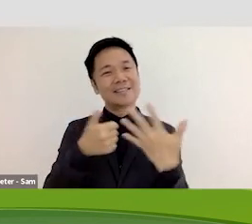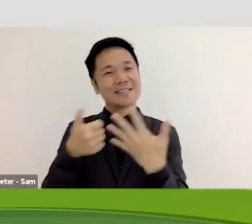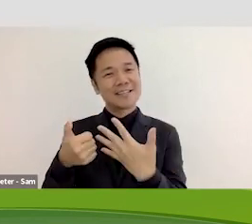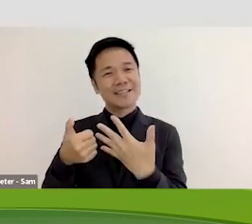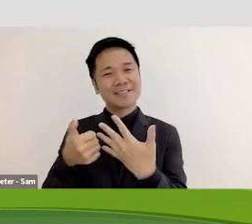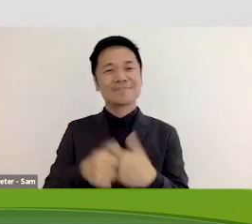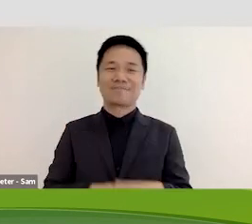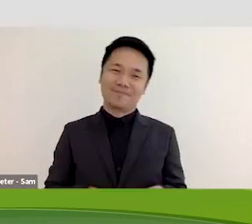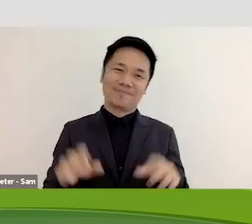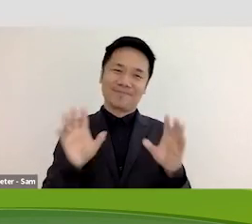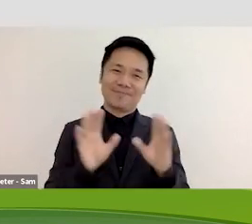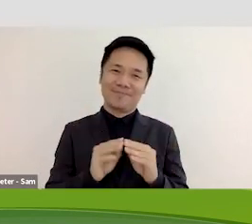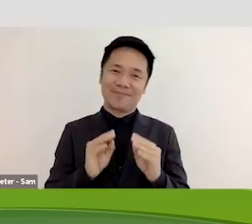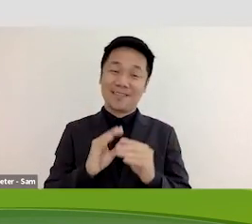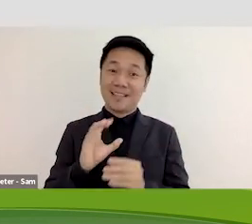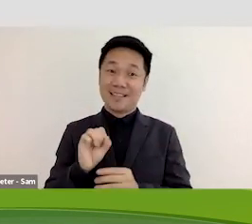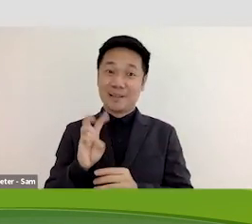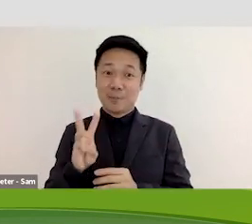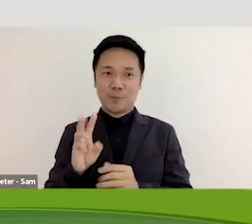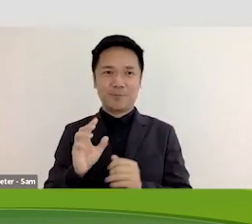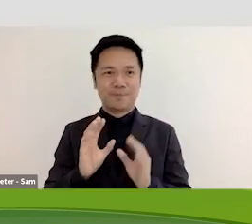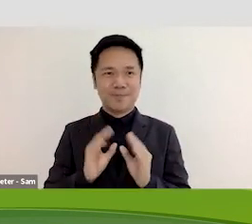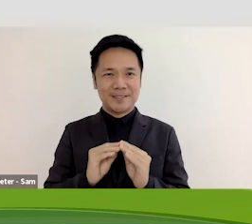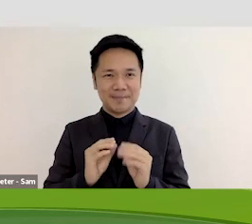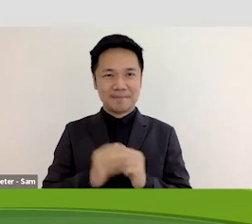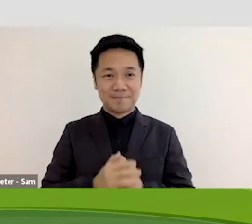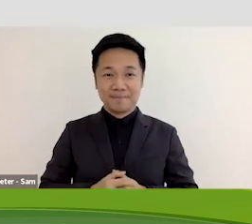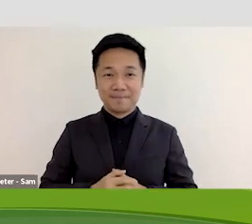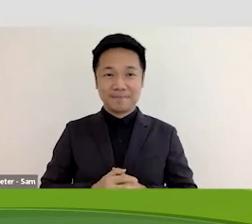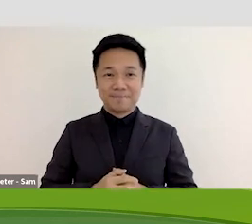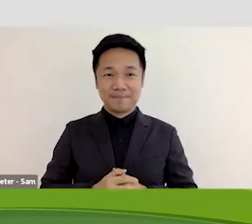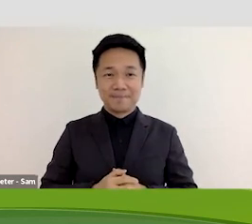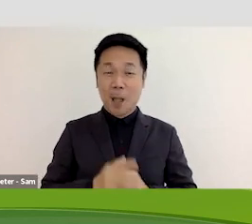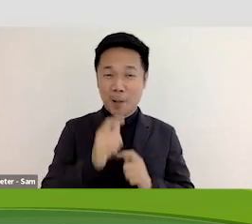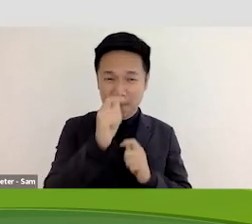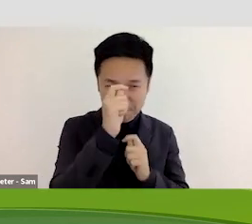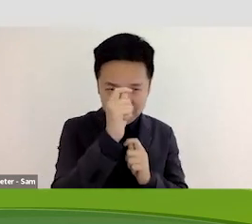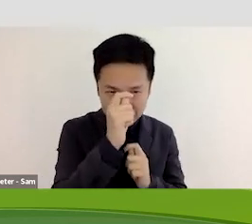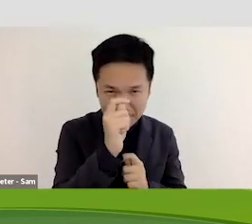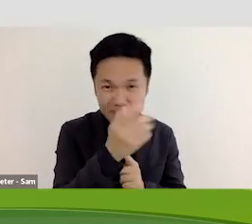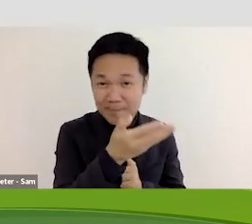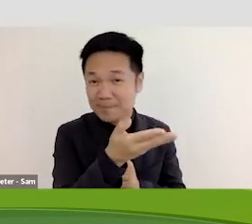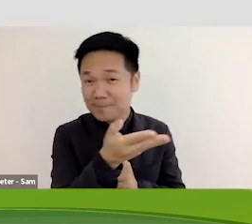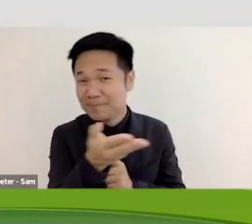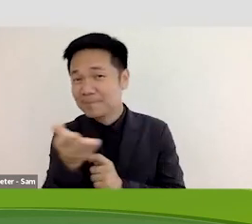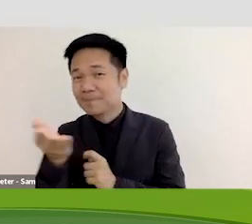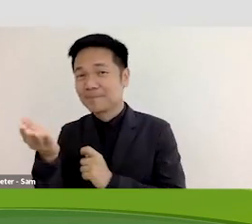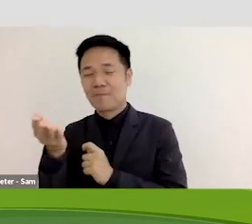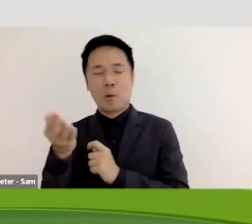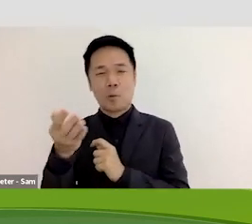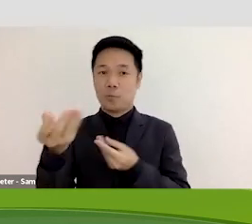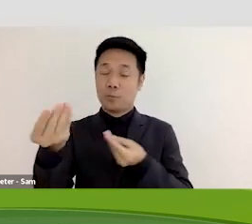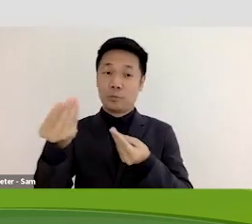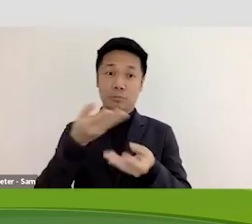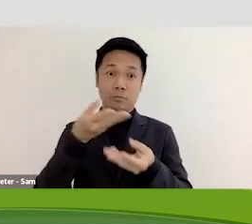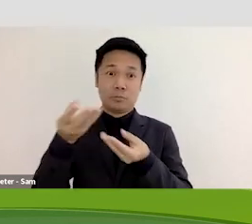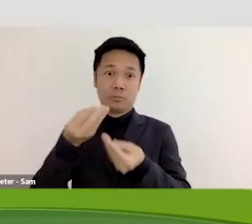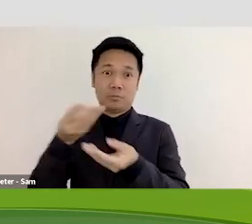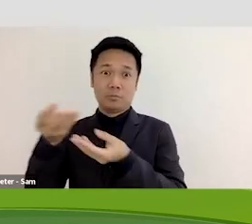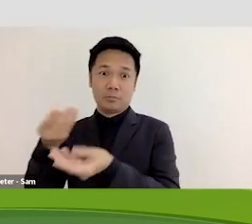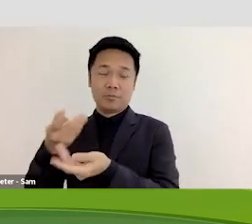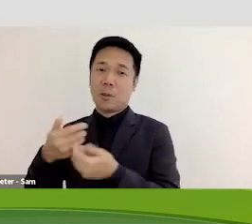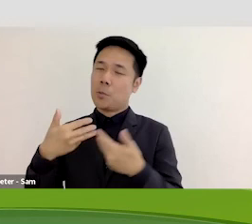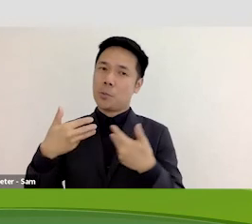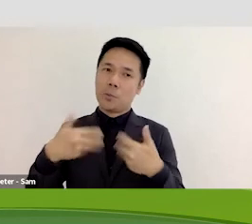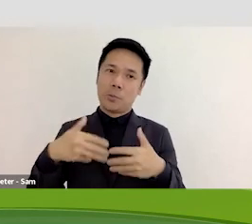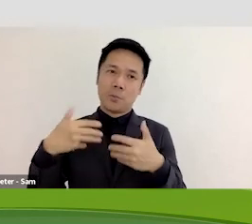of the Commission on the Status of Women. I'd like to thank all the speakers and participants for sharing your insights on achieving gender equality